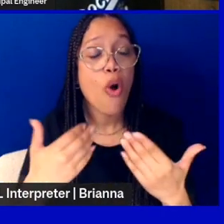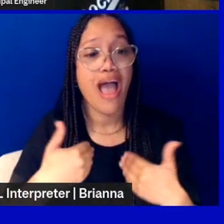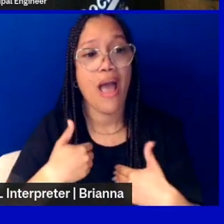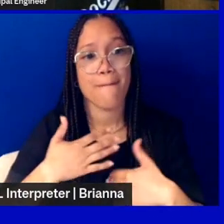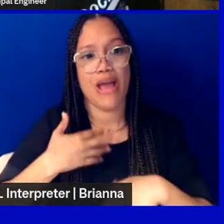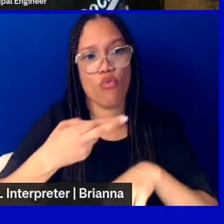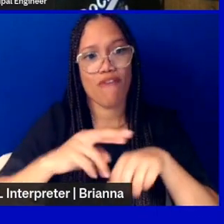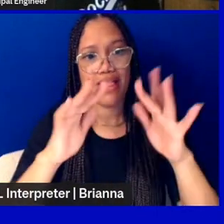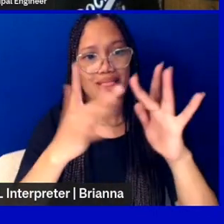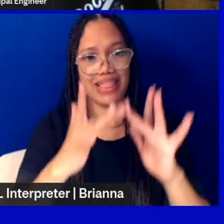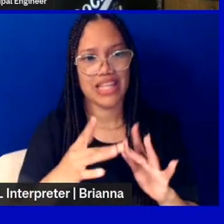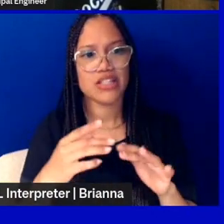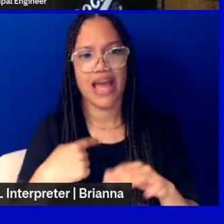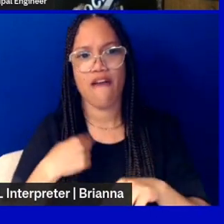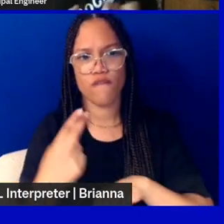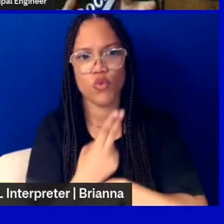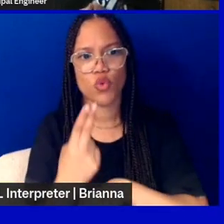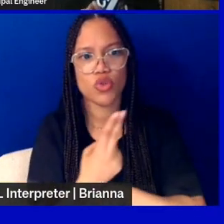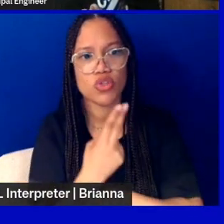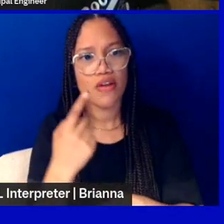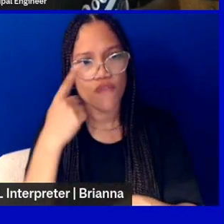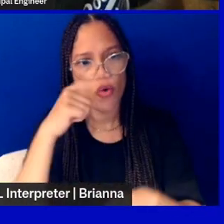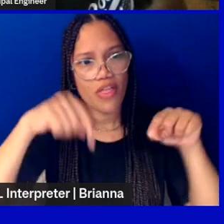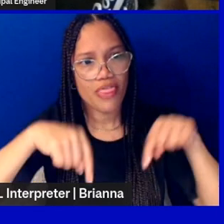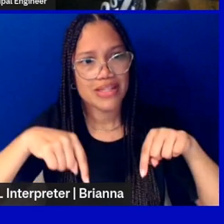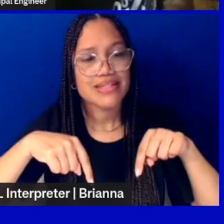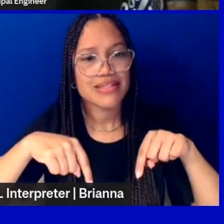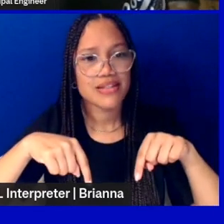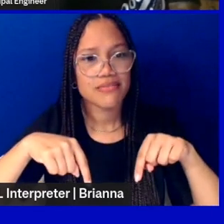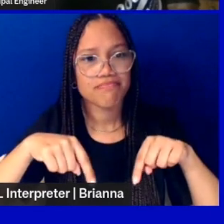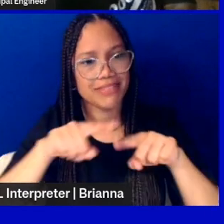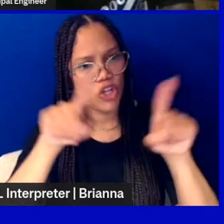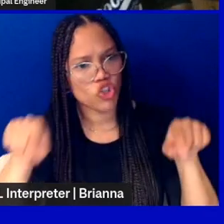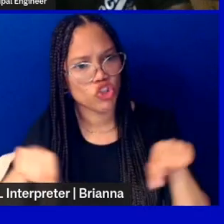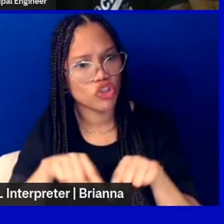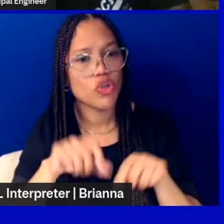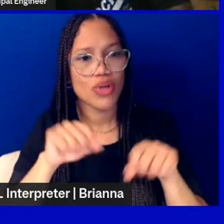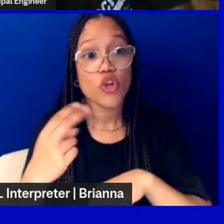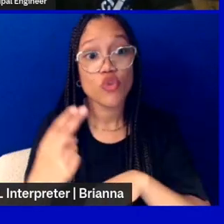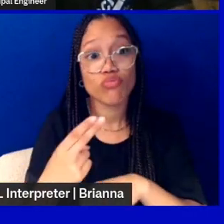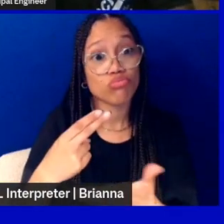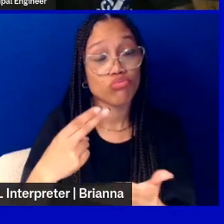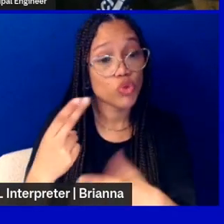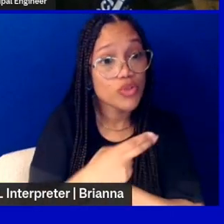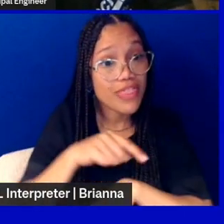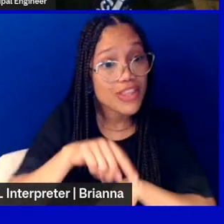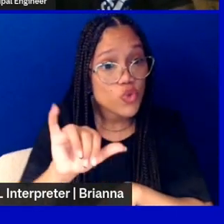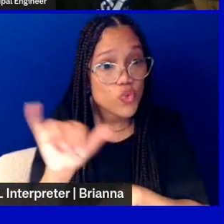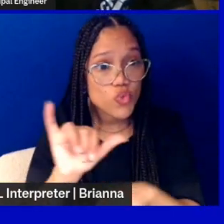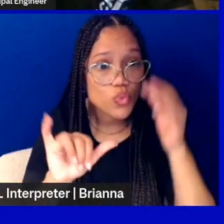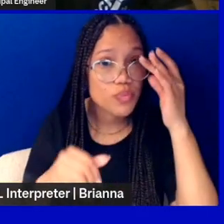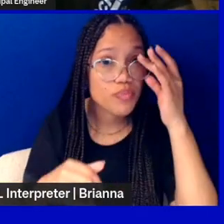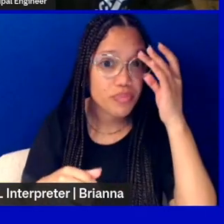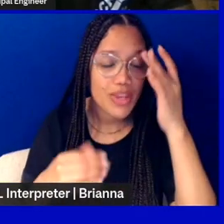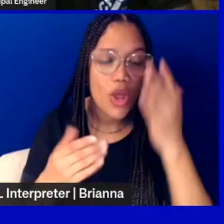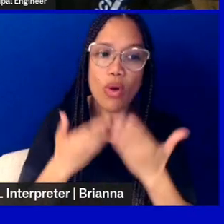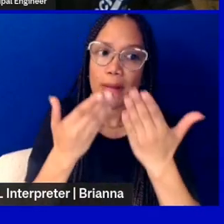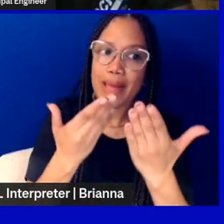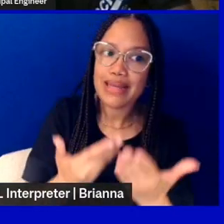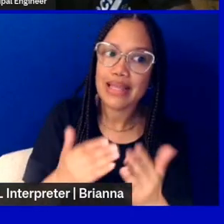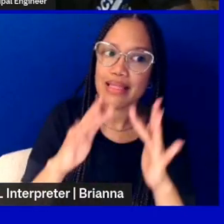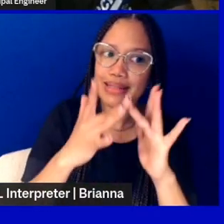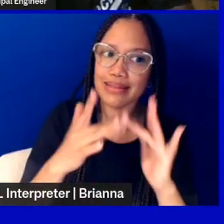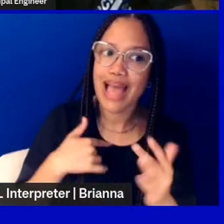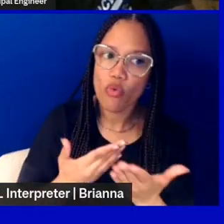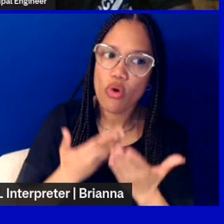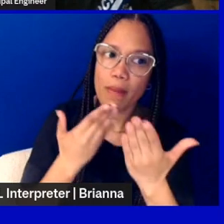I have used in this demo, so you can make use of it. And these are the recommended links which I would recommend to